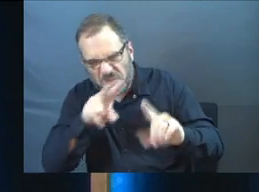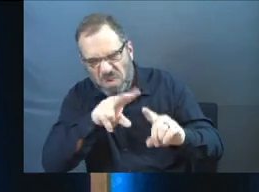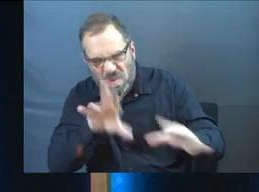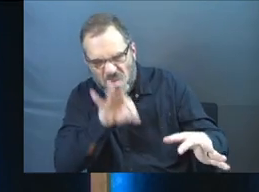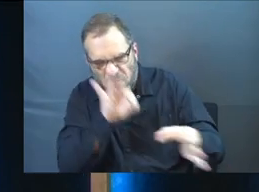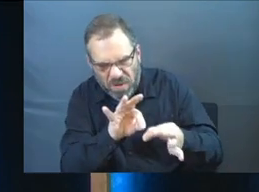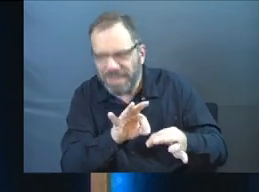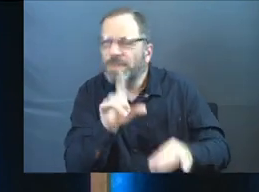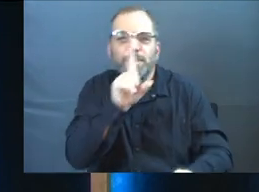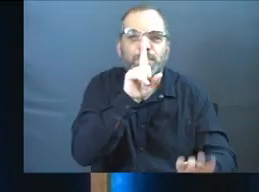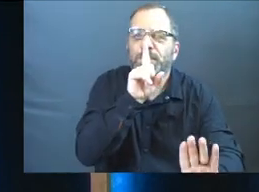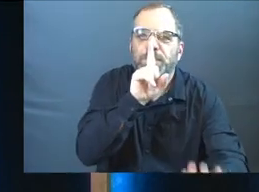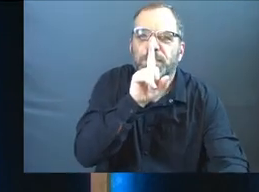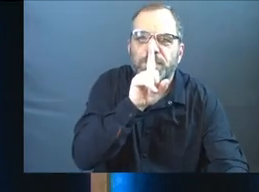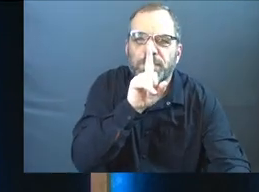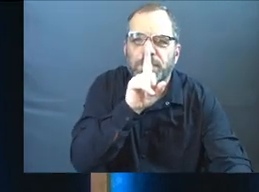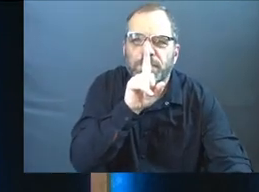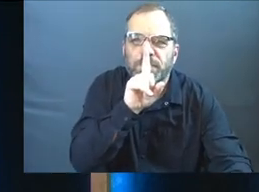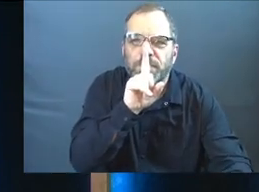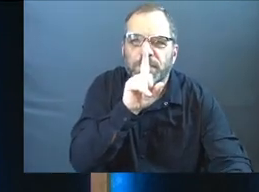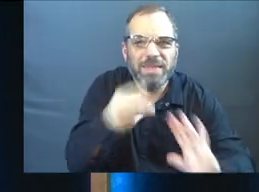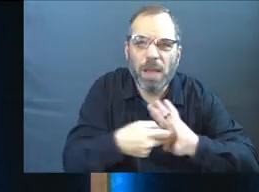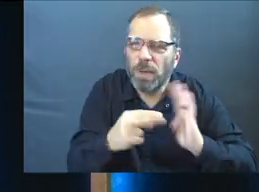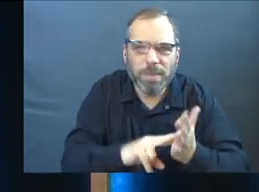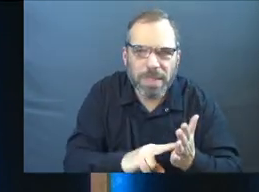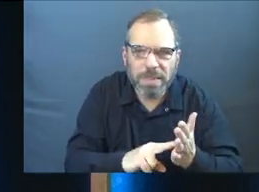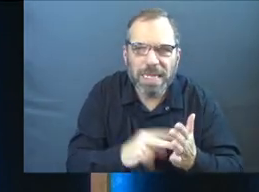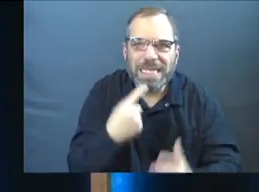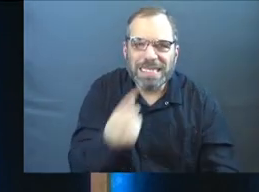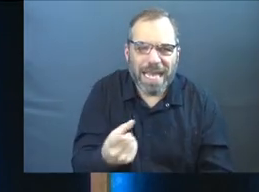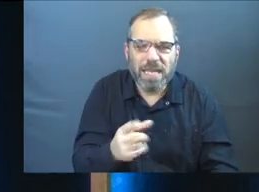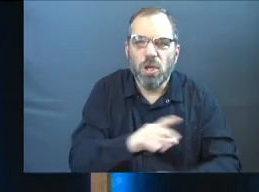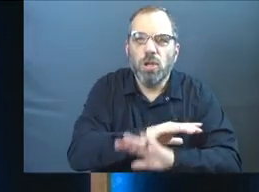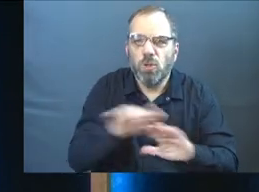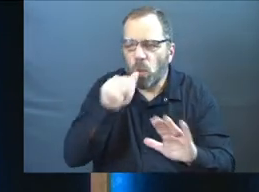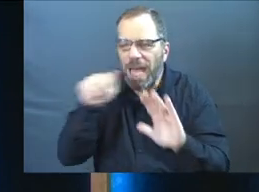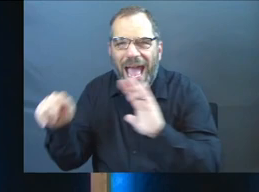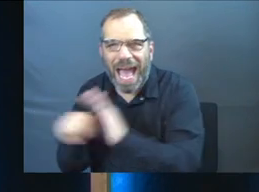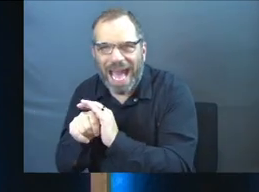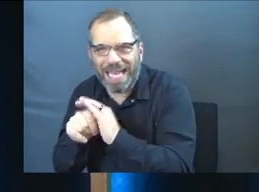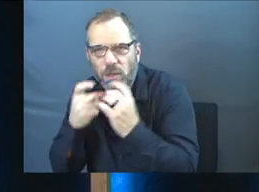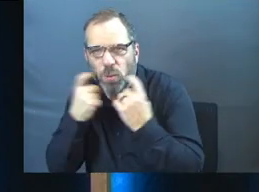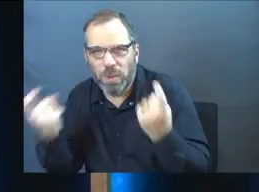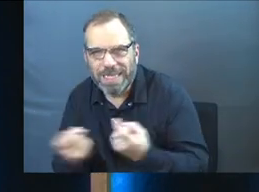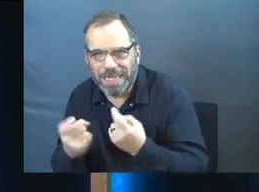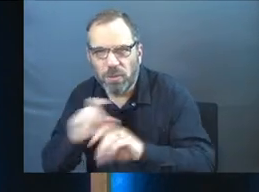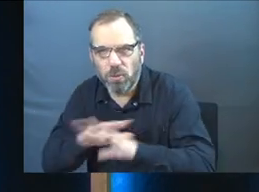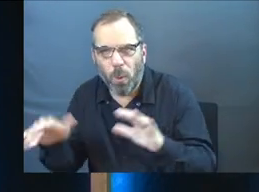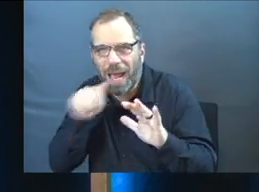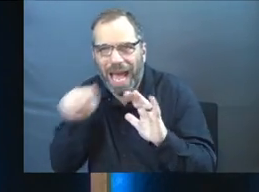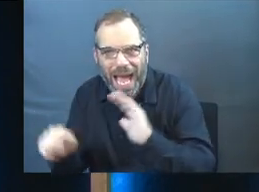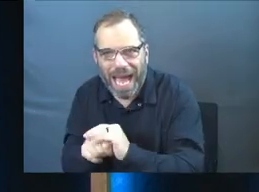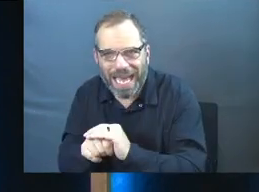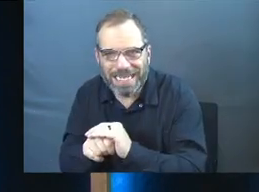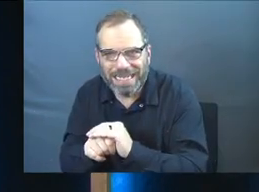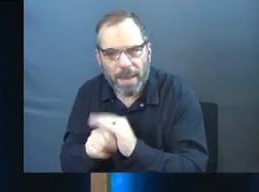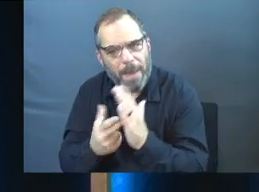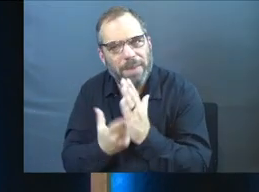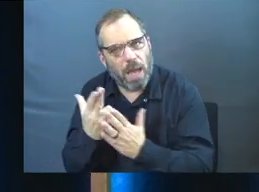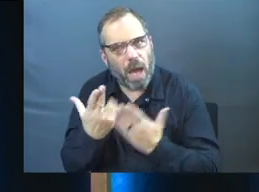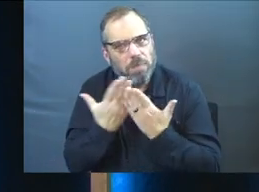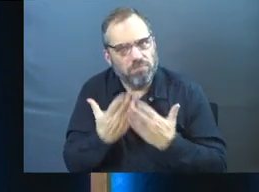the perfect person. That's not what it says. It says don't conceal it. Be